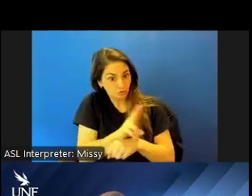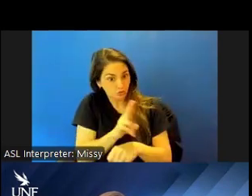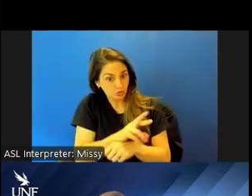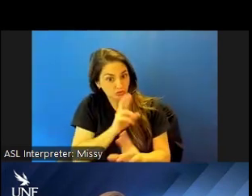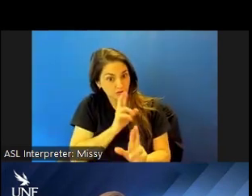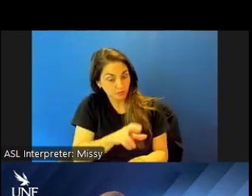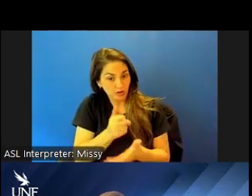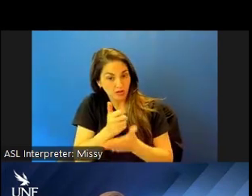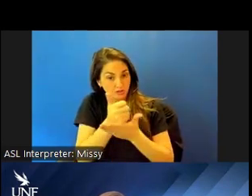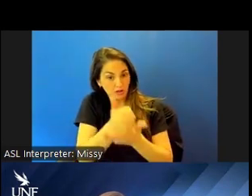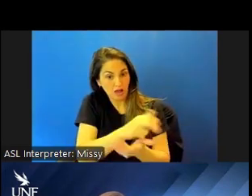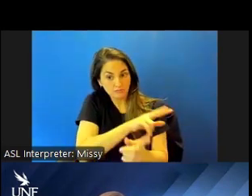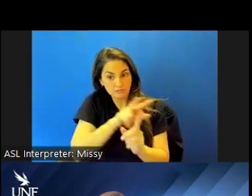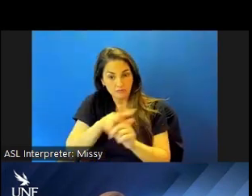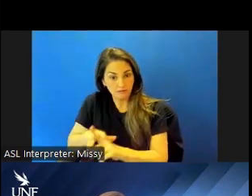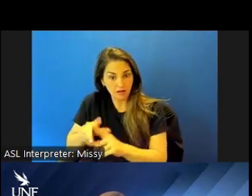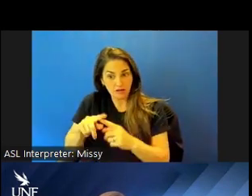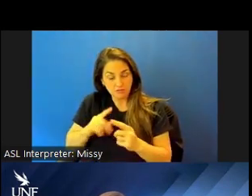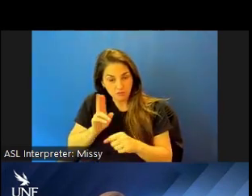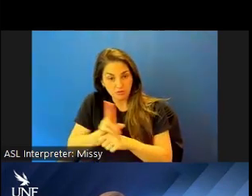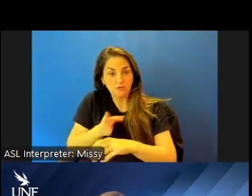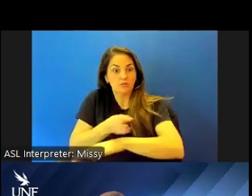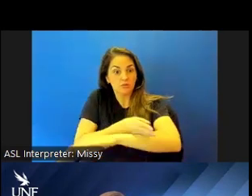to help improve the accessibility of your